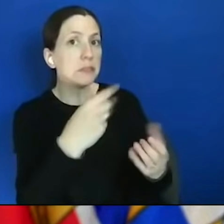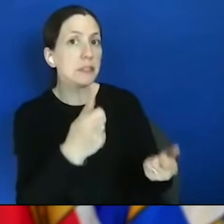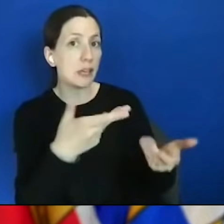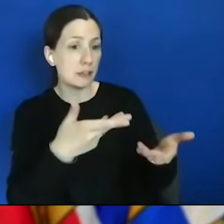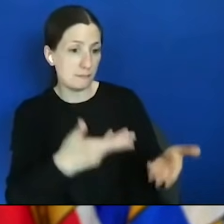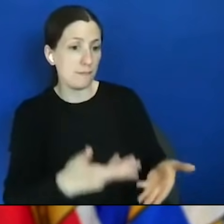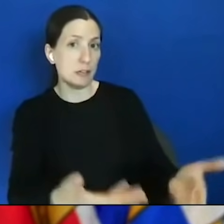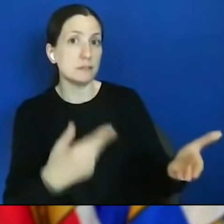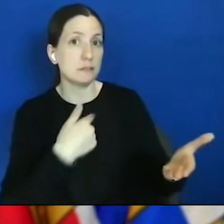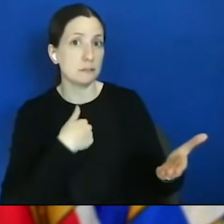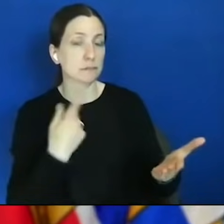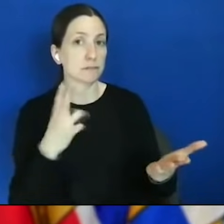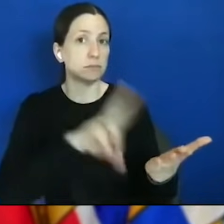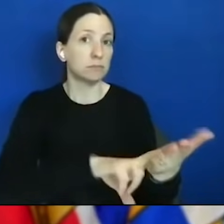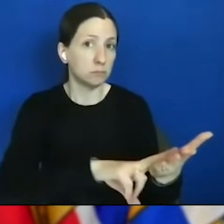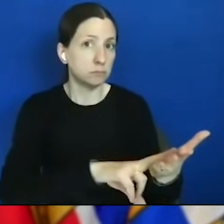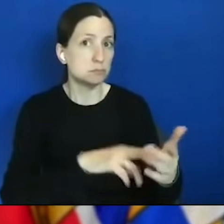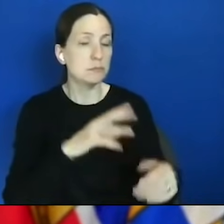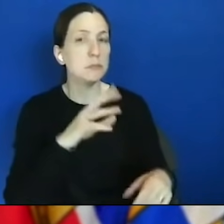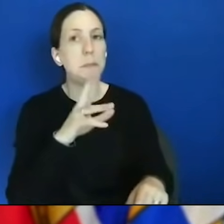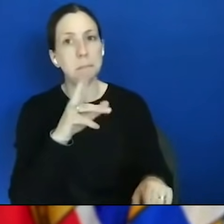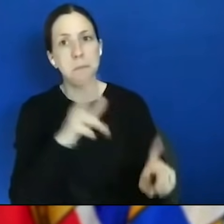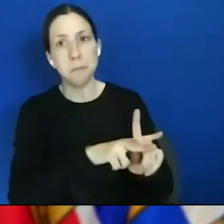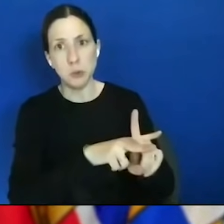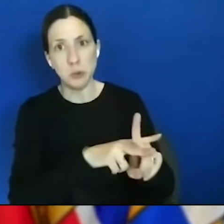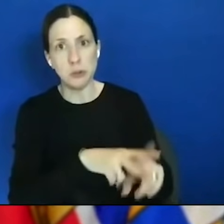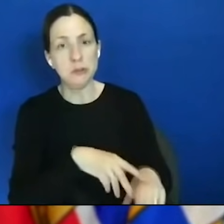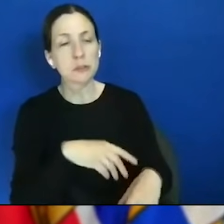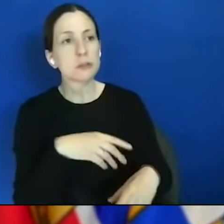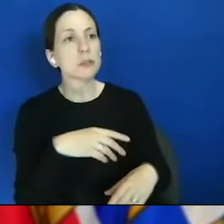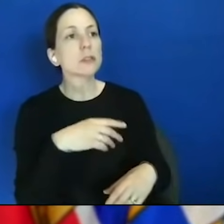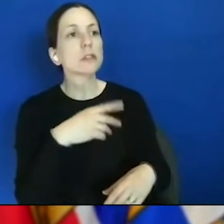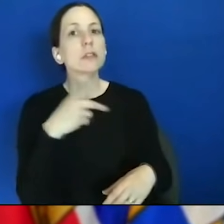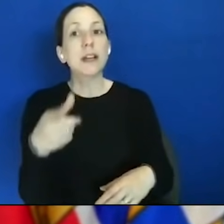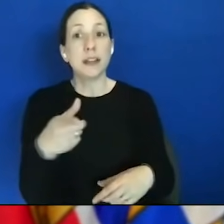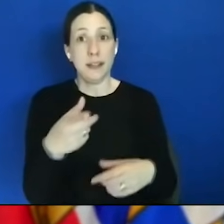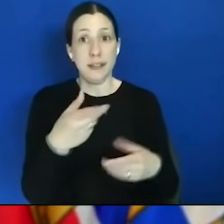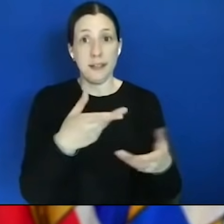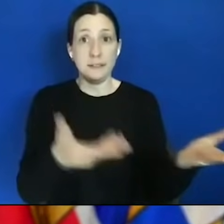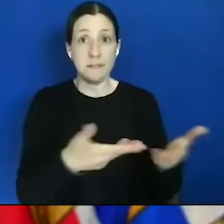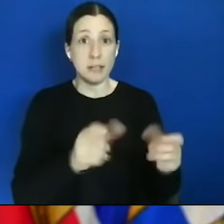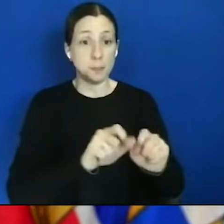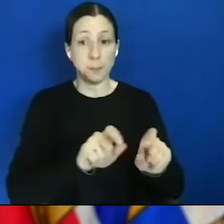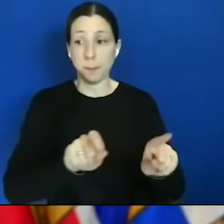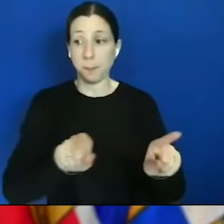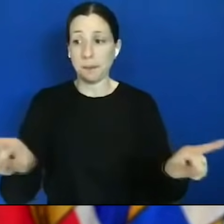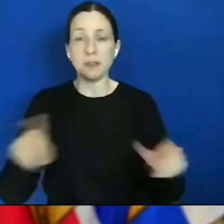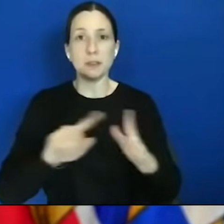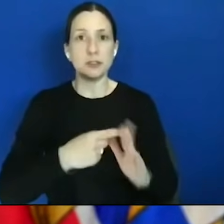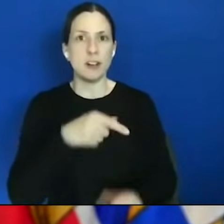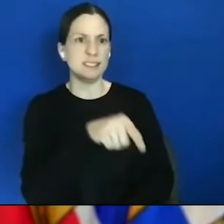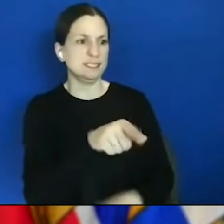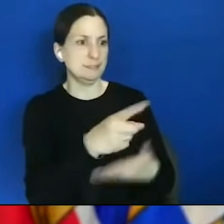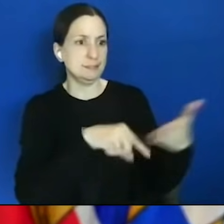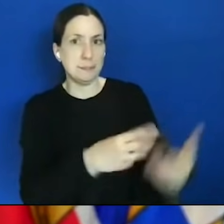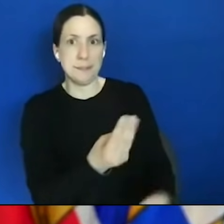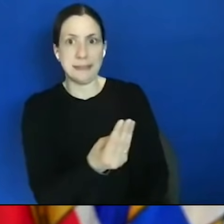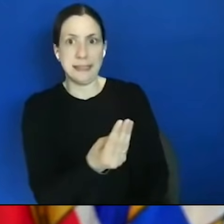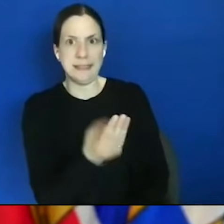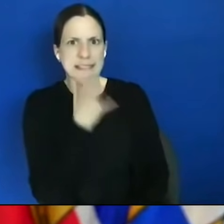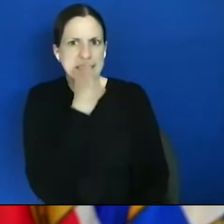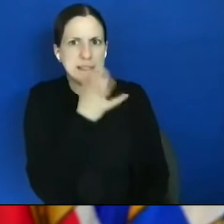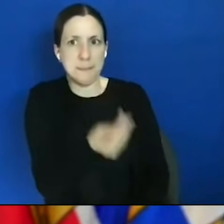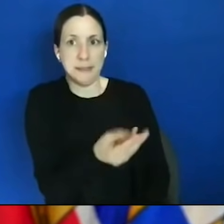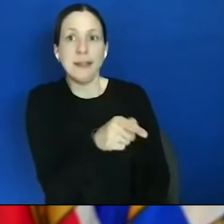out this Monday. So it takes time for us to get all the logistics worked with all of the pharmacies across the province that